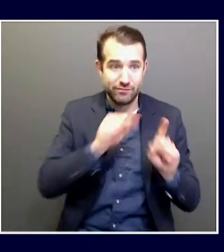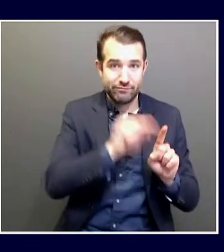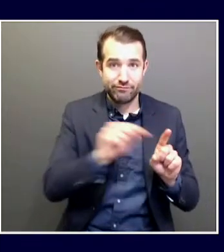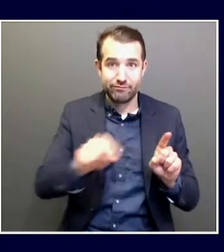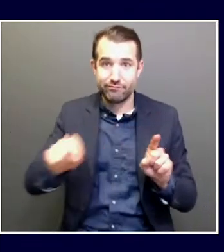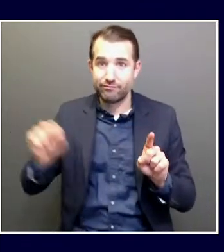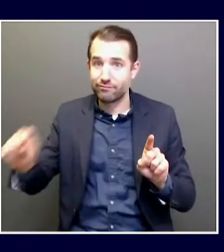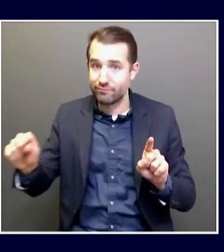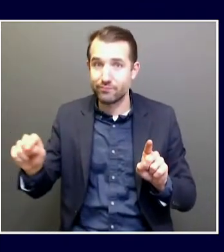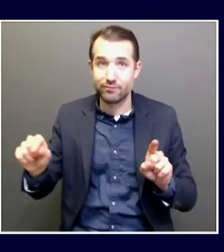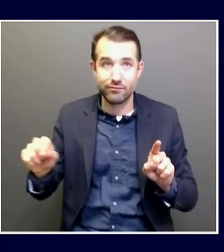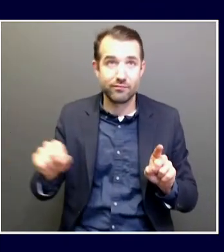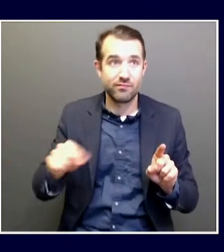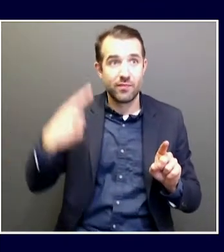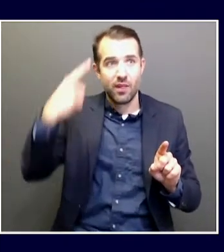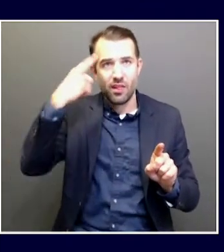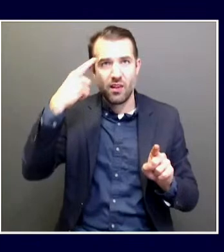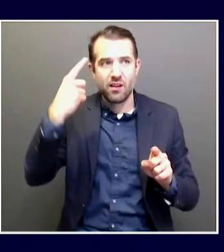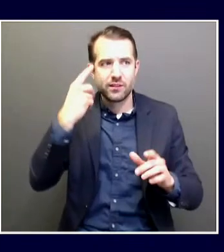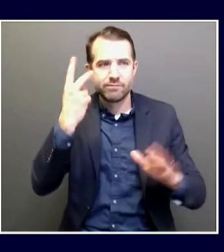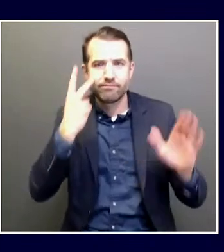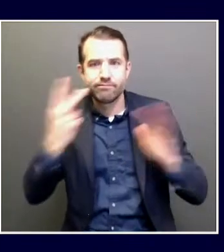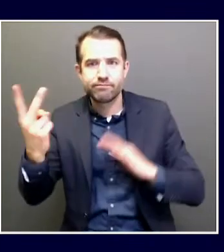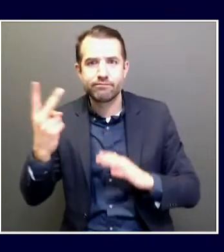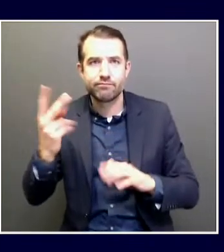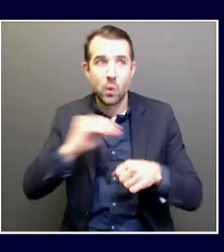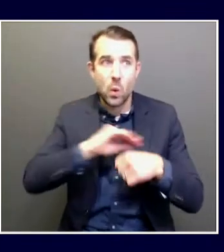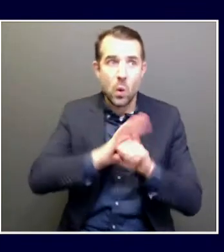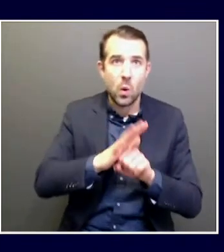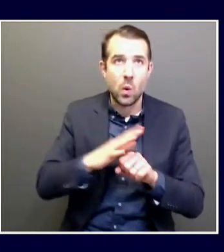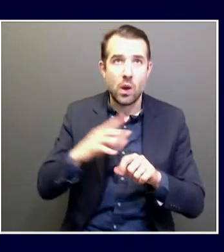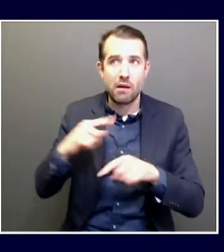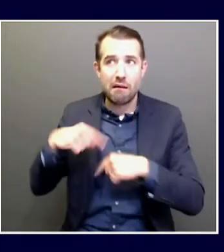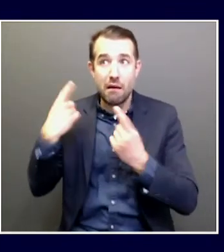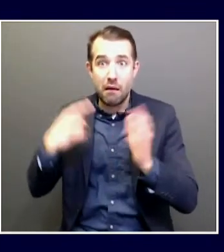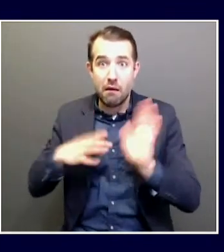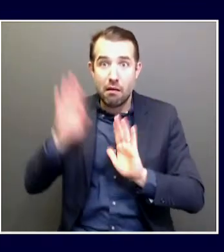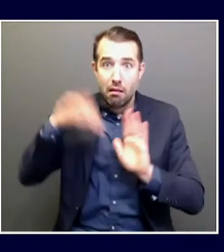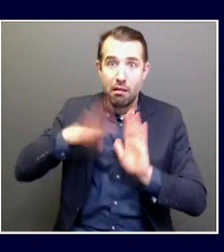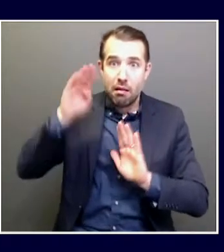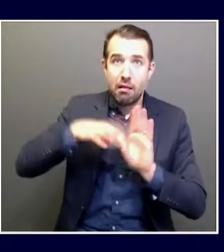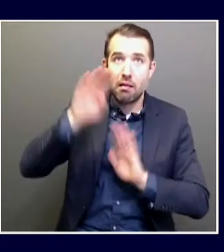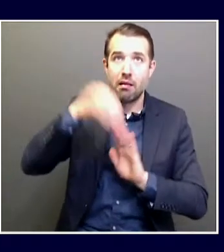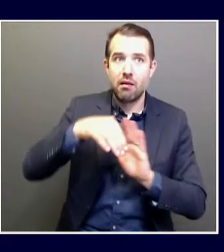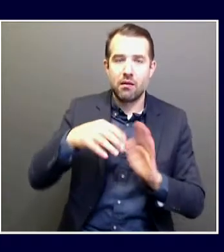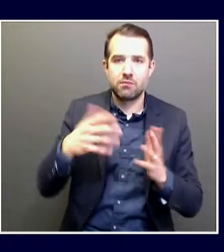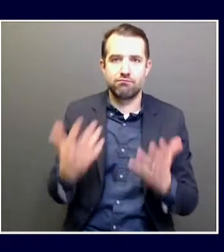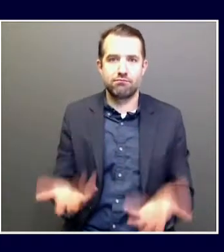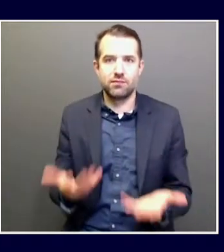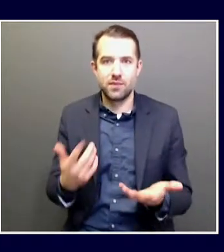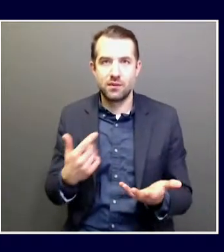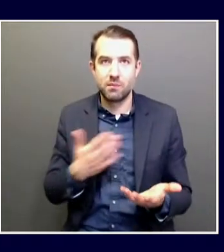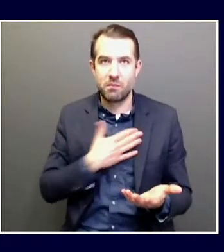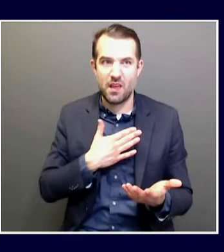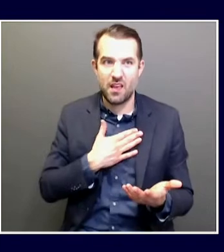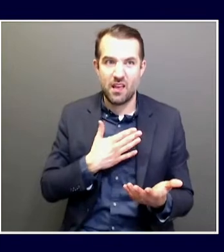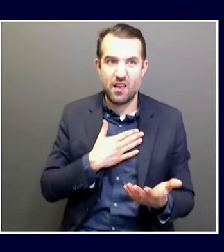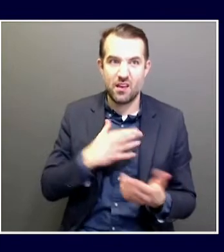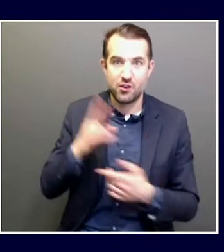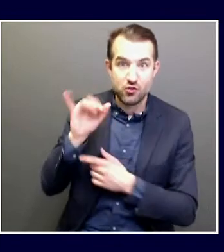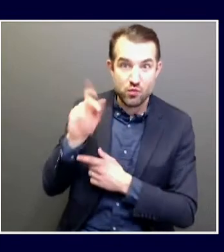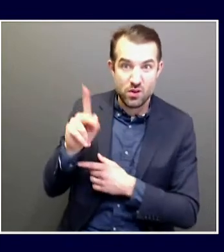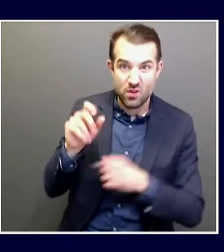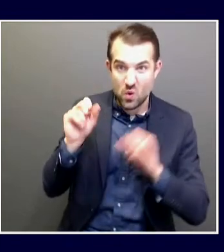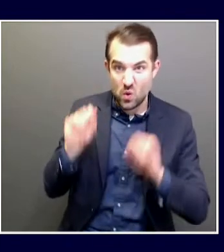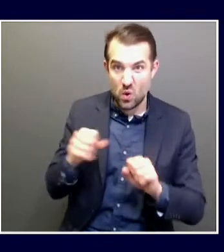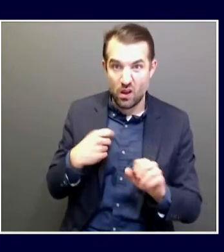the future of the COVID pandemic in different ways, based on their own risk. You know, these days it seems